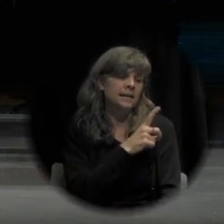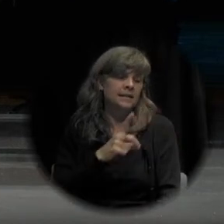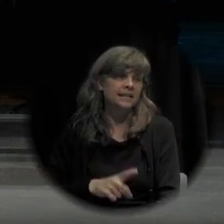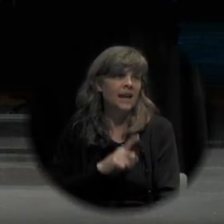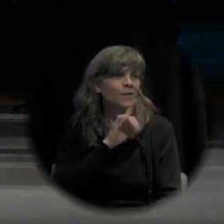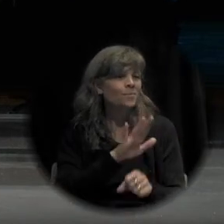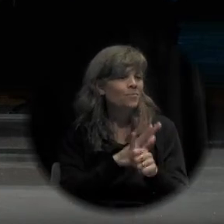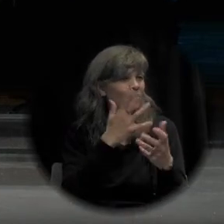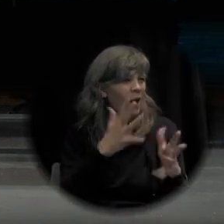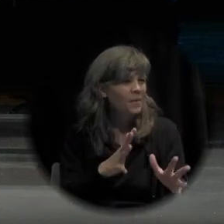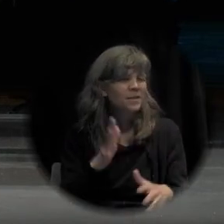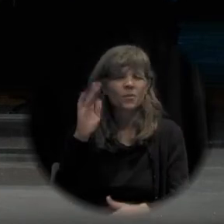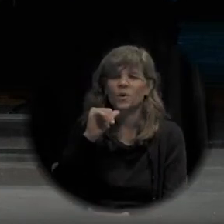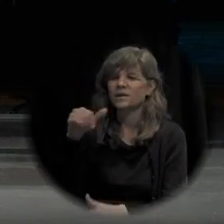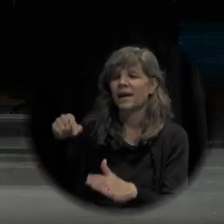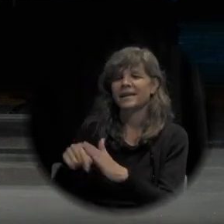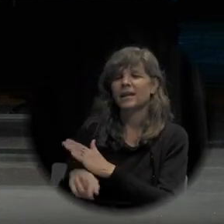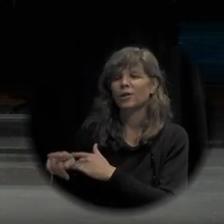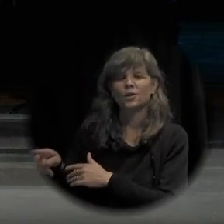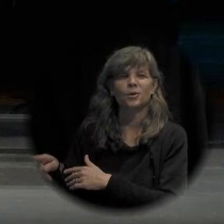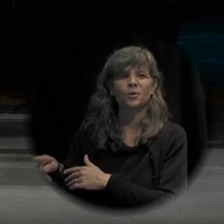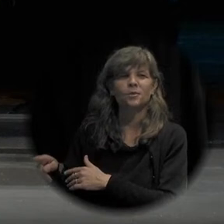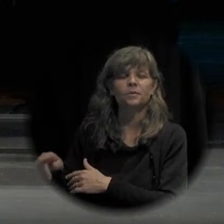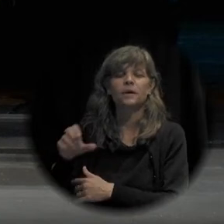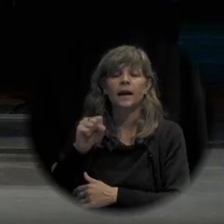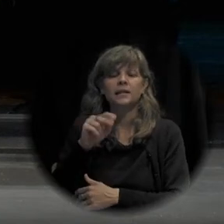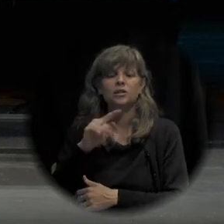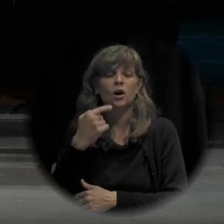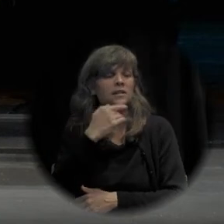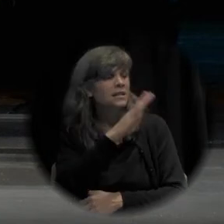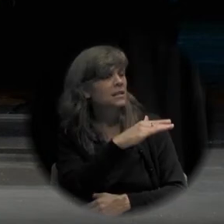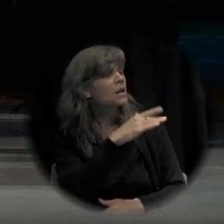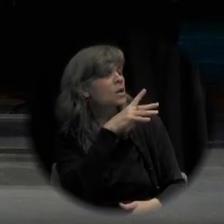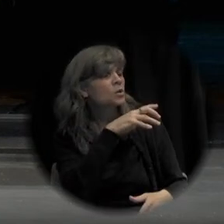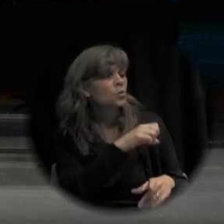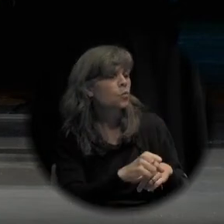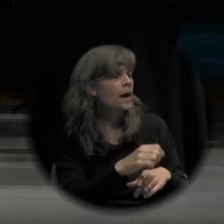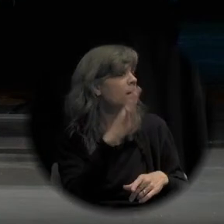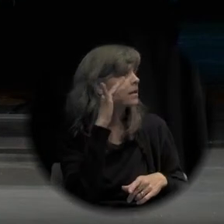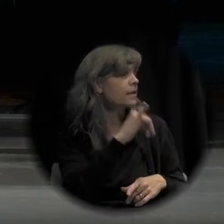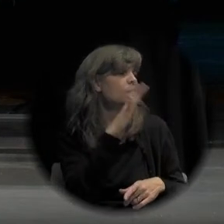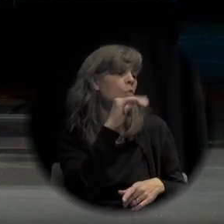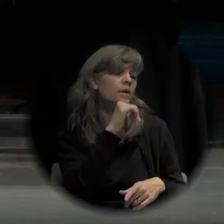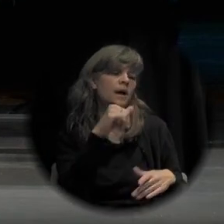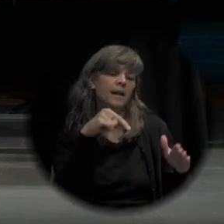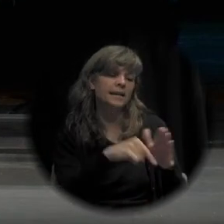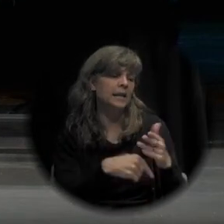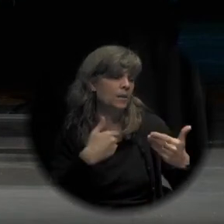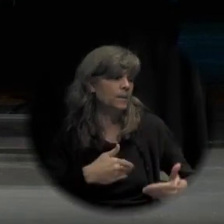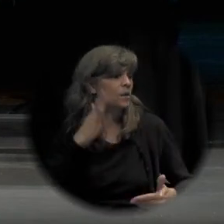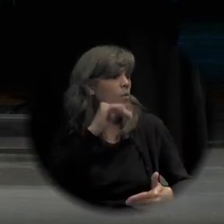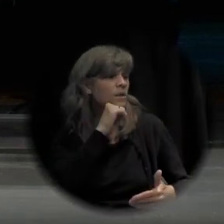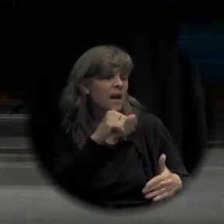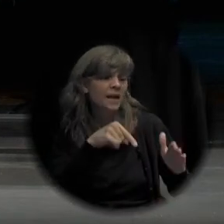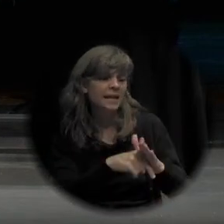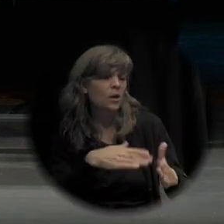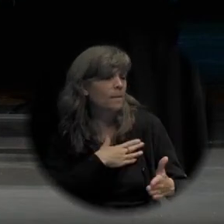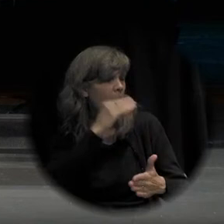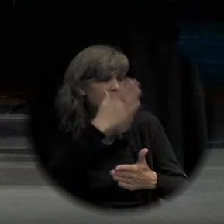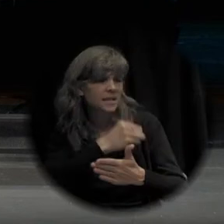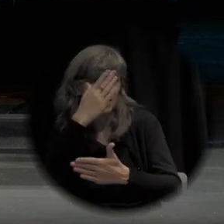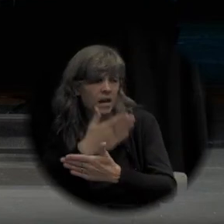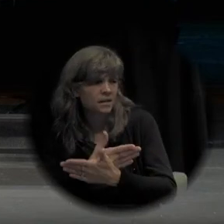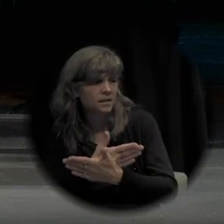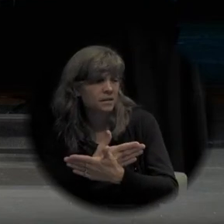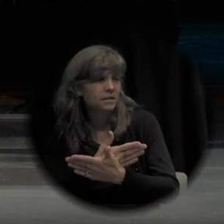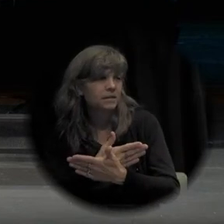David says, actually Saul says to David, swear to me that you not only won't kill me, but that you won't kill my descendants, because when David becomes king,